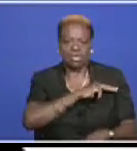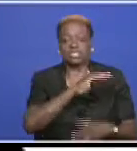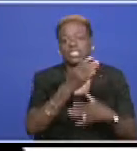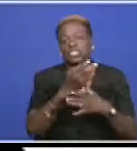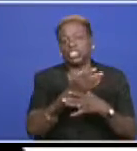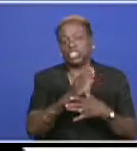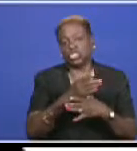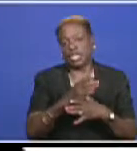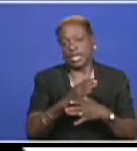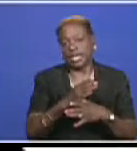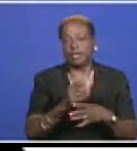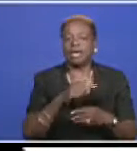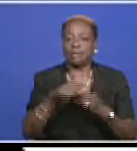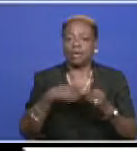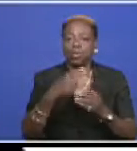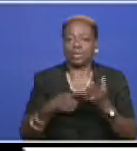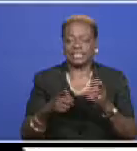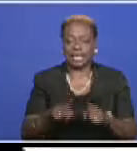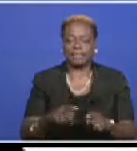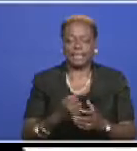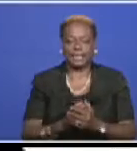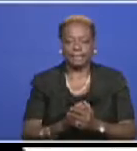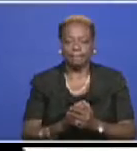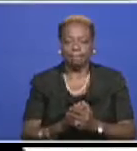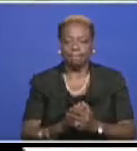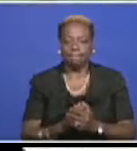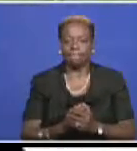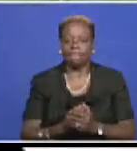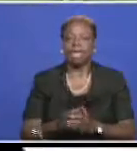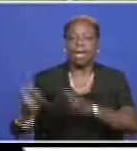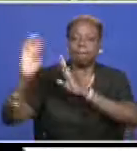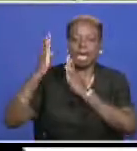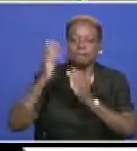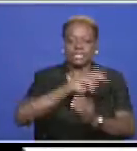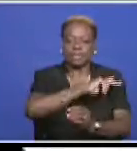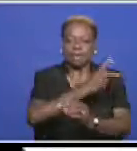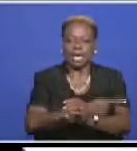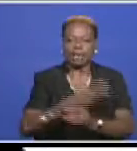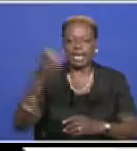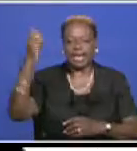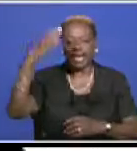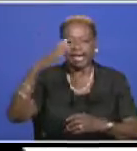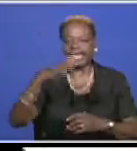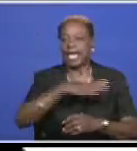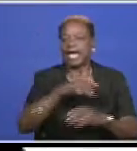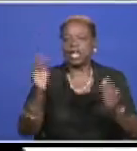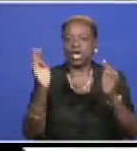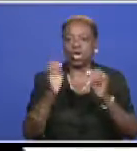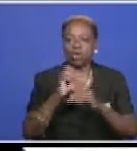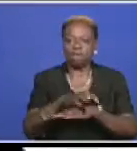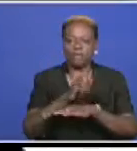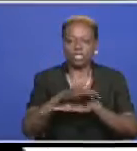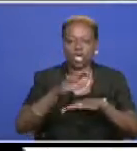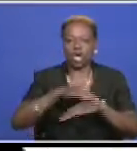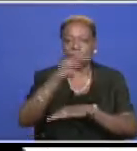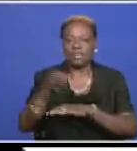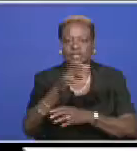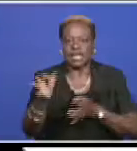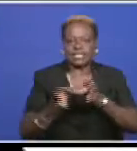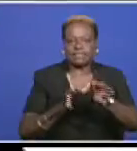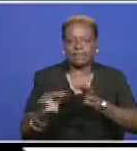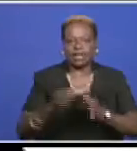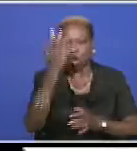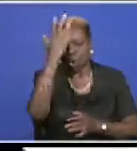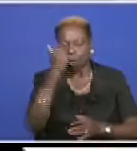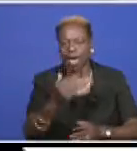to mitigate their problems. Here's Jiminita Swain. Bahamas Power and Light staging a press conference Monday to explain just why those